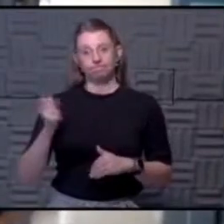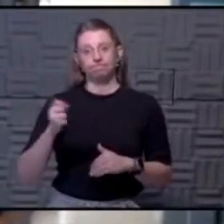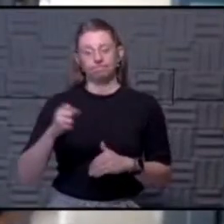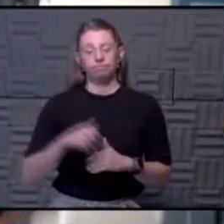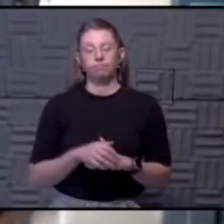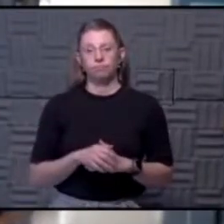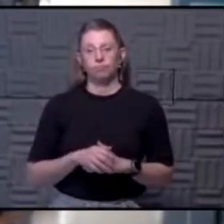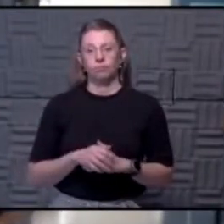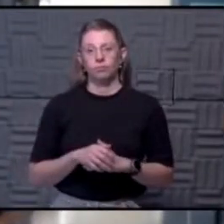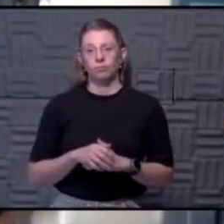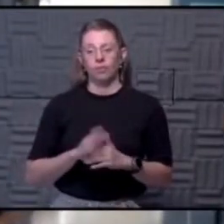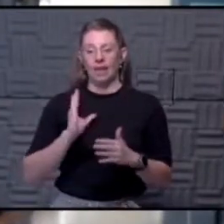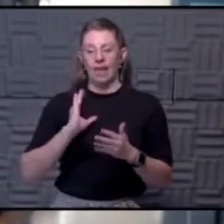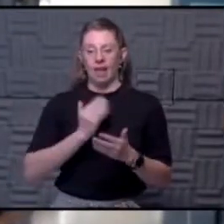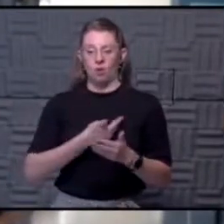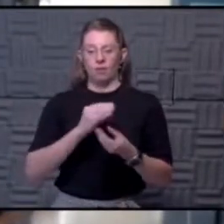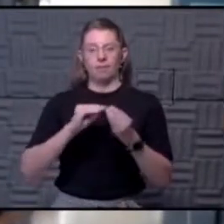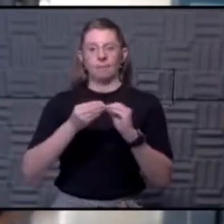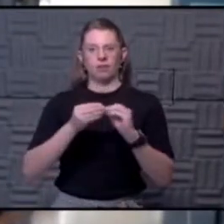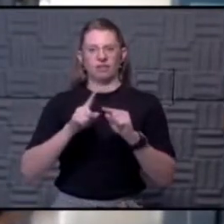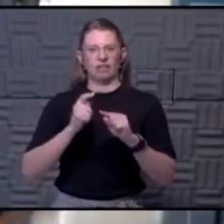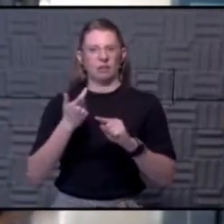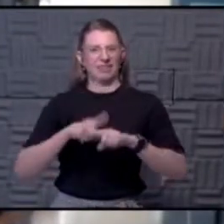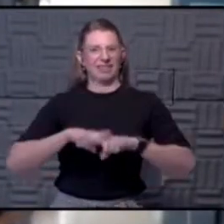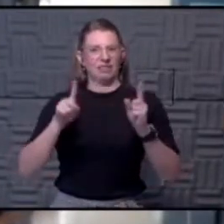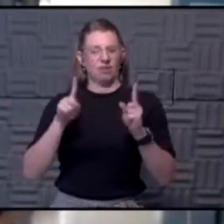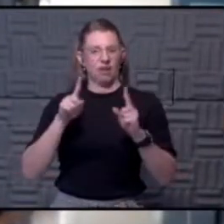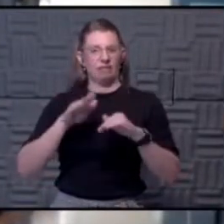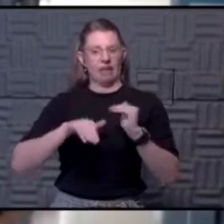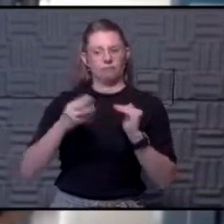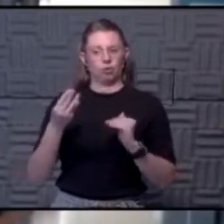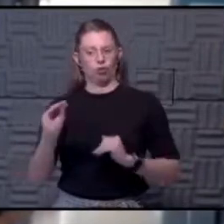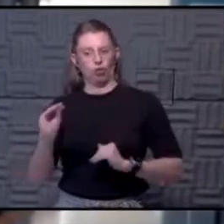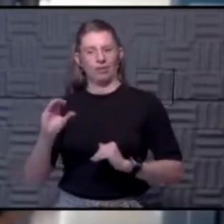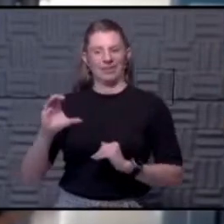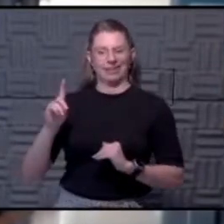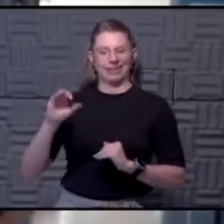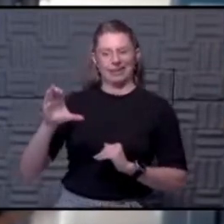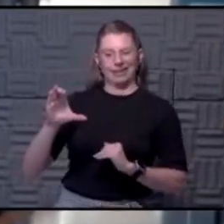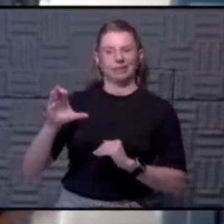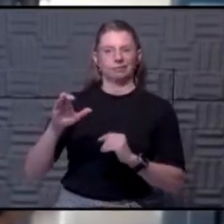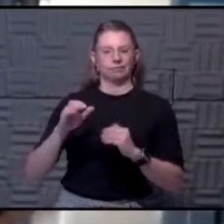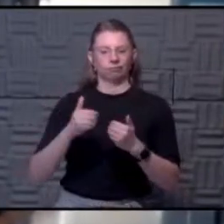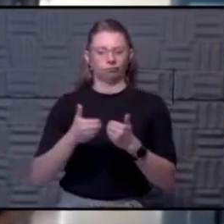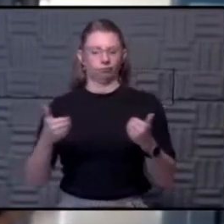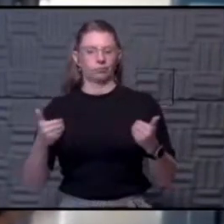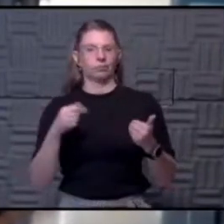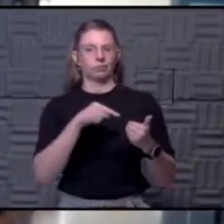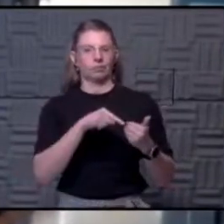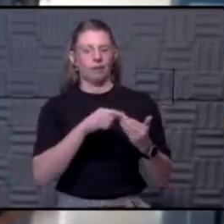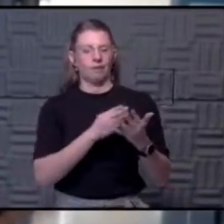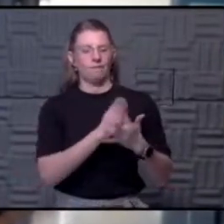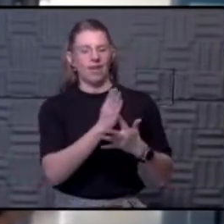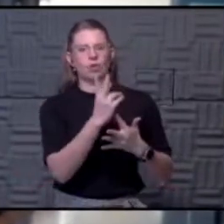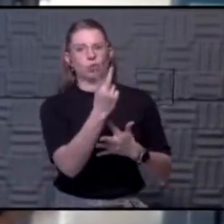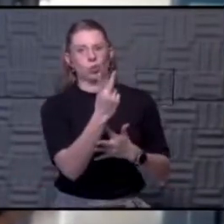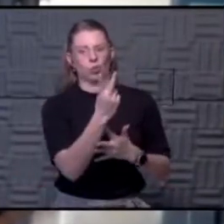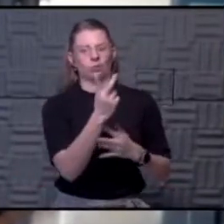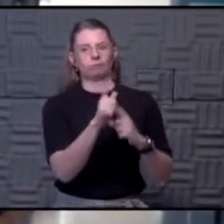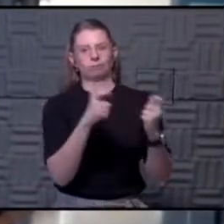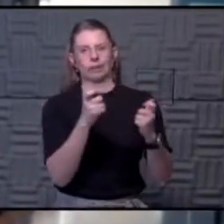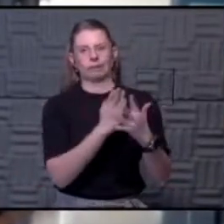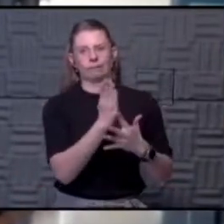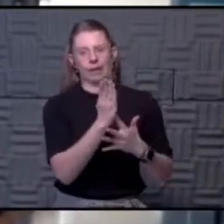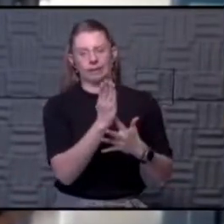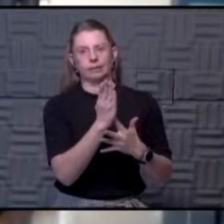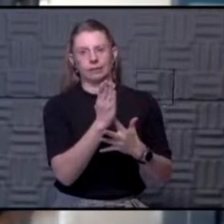We've numbered things a little bit different than Missouri and a little different than the CDC. We are in phase 2, which is by far the largest phase in